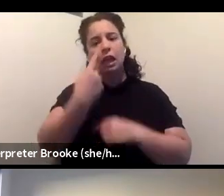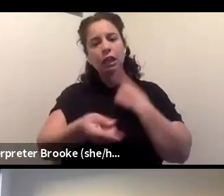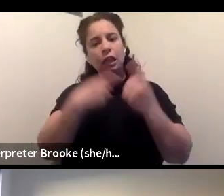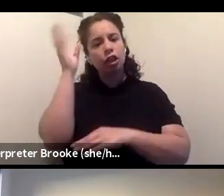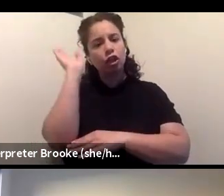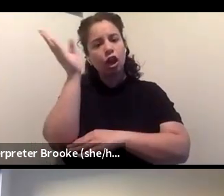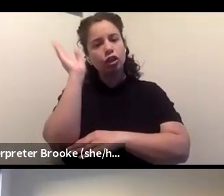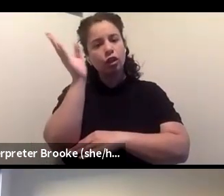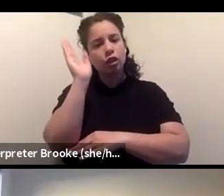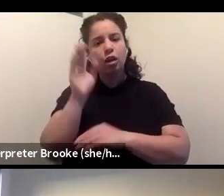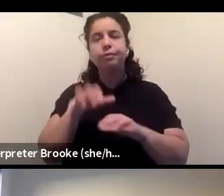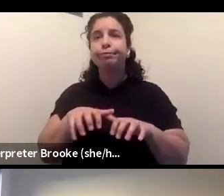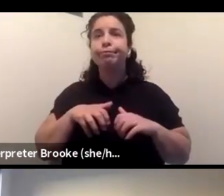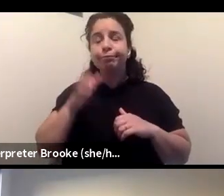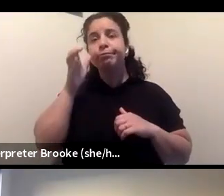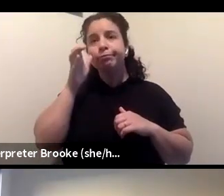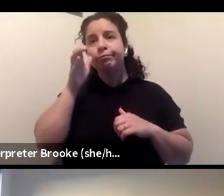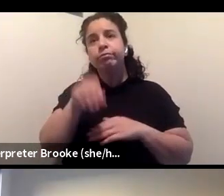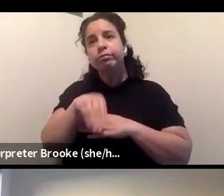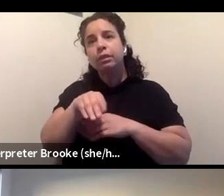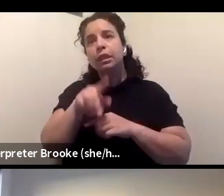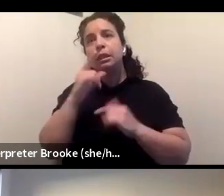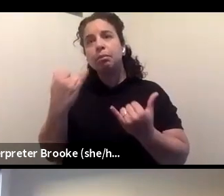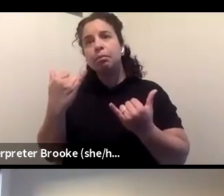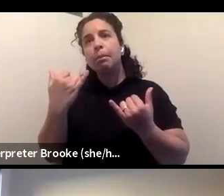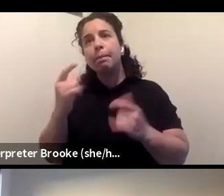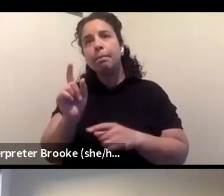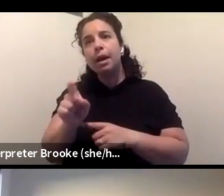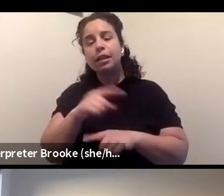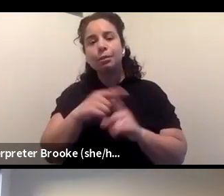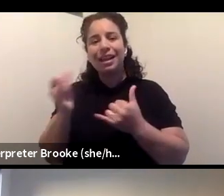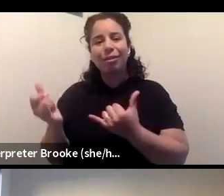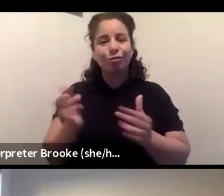for others that might not, you know, feel comfortable talking.